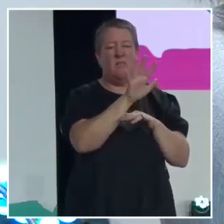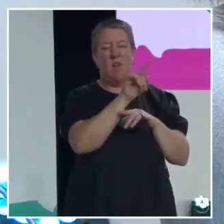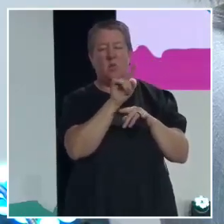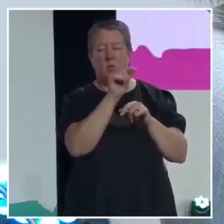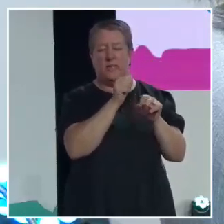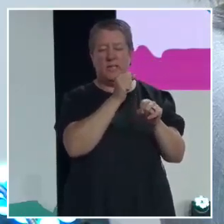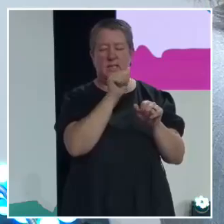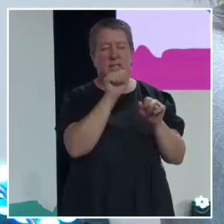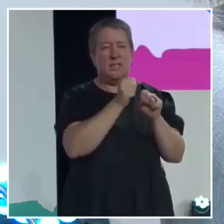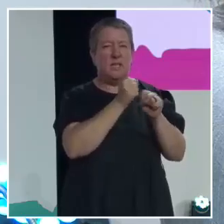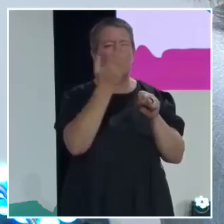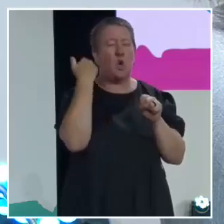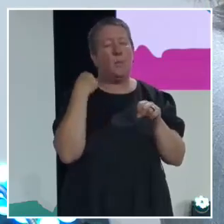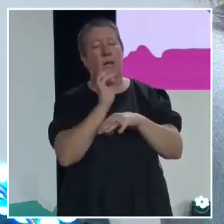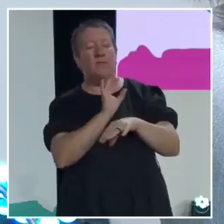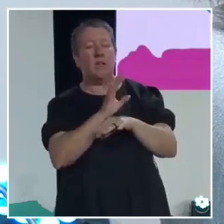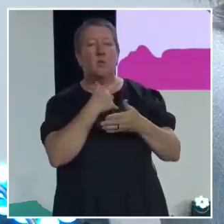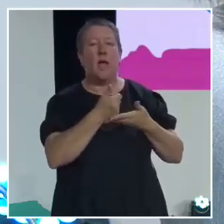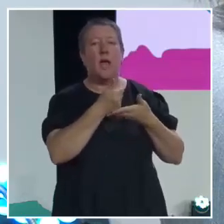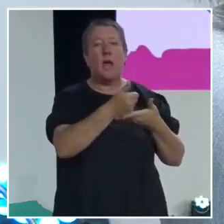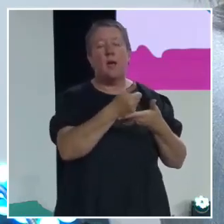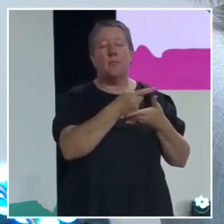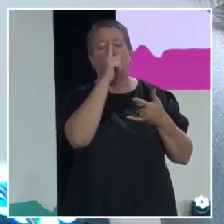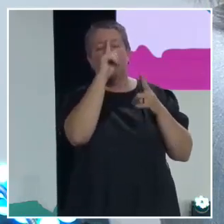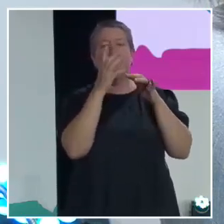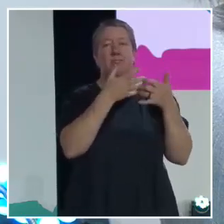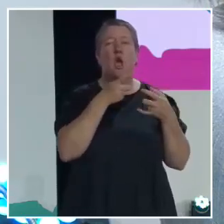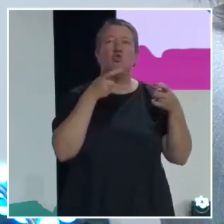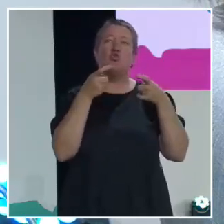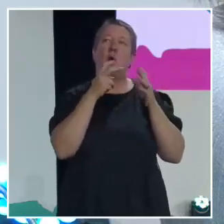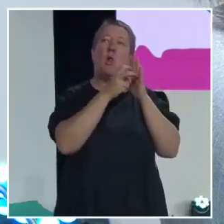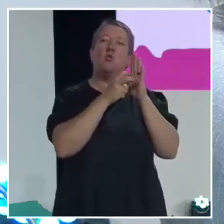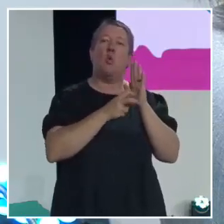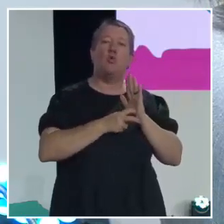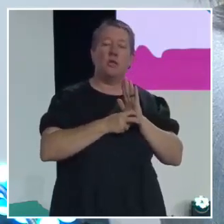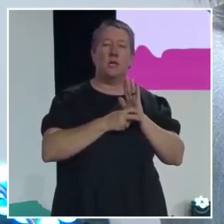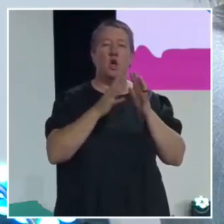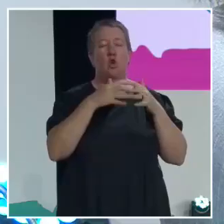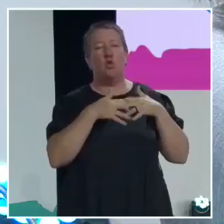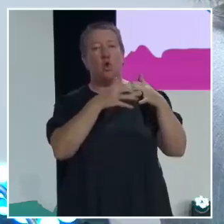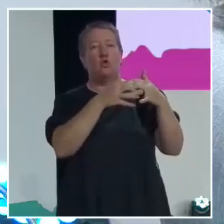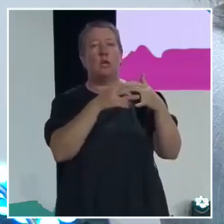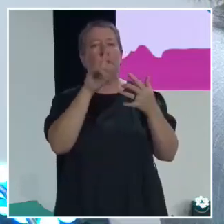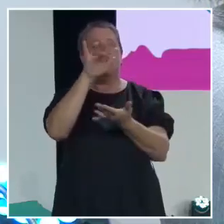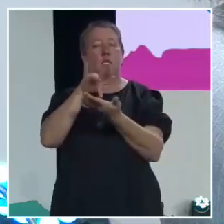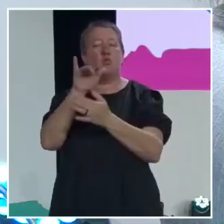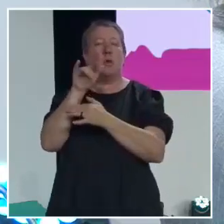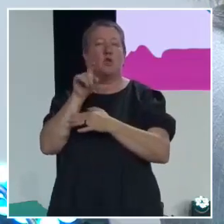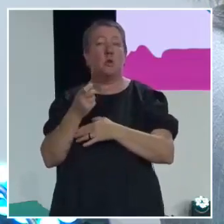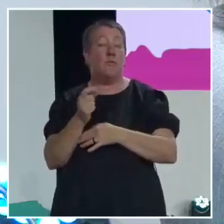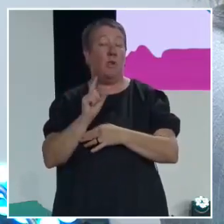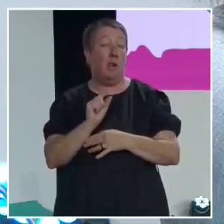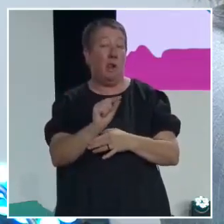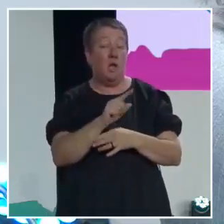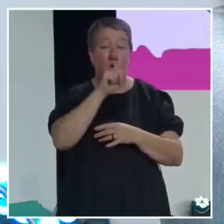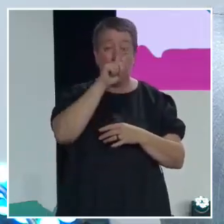were helping them figure out what regulatory construct they should have with the central bank. It was fascinating, actually. Should they